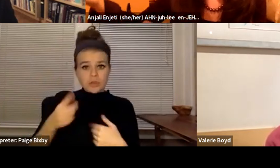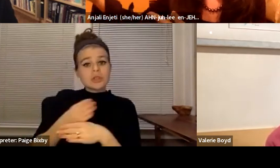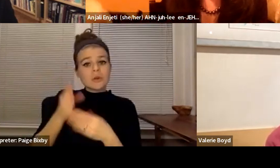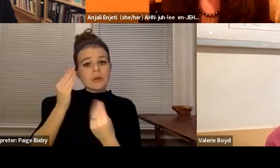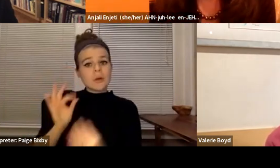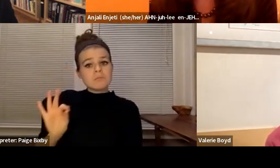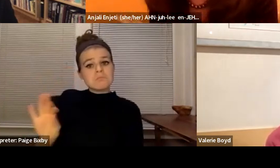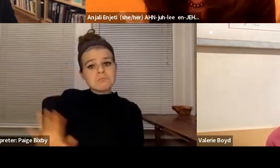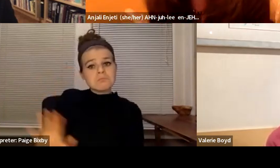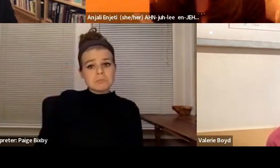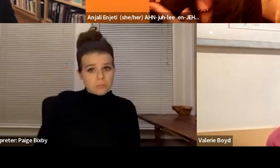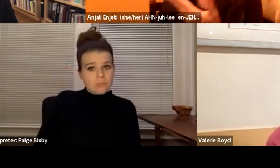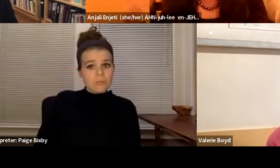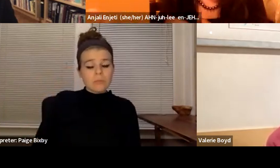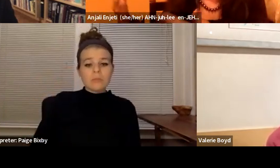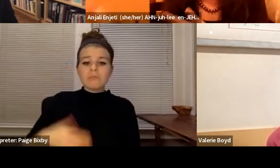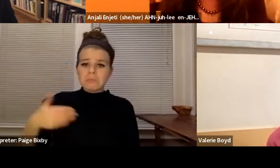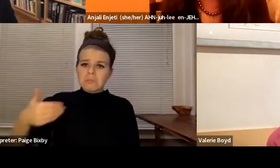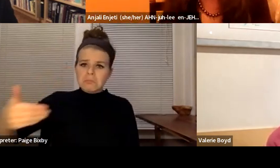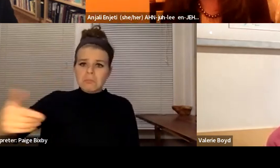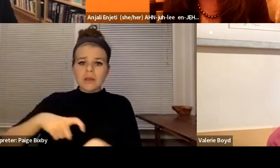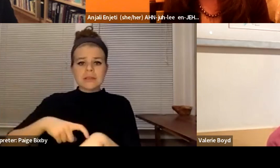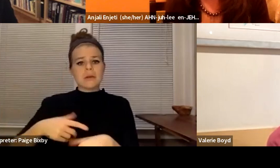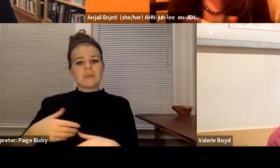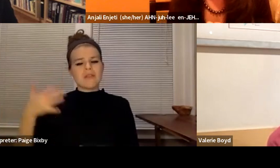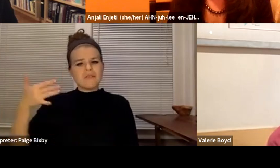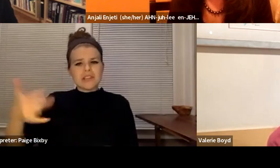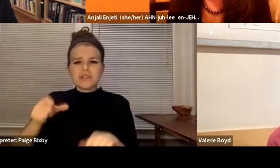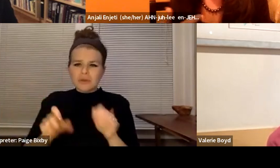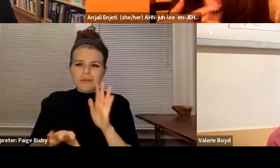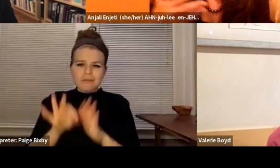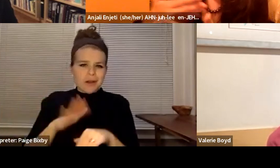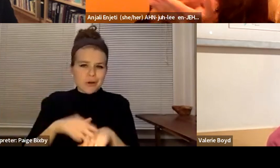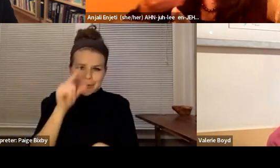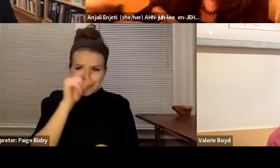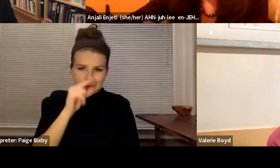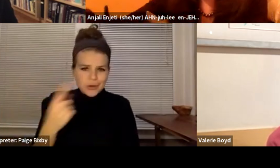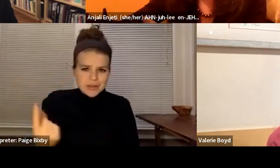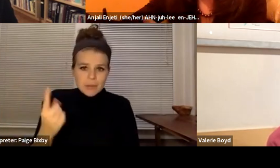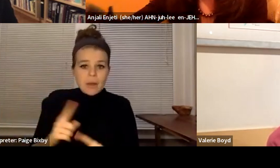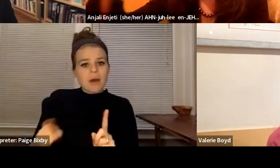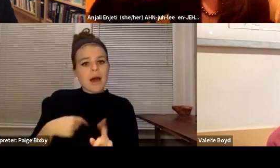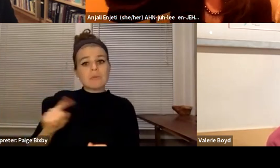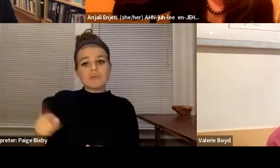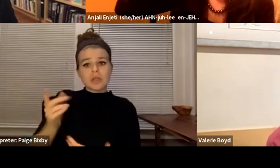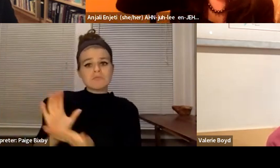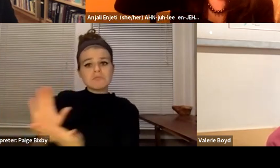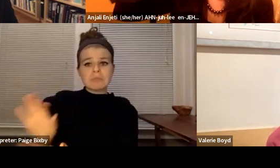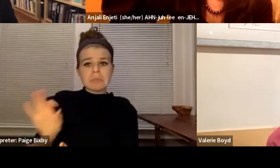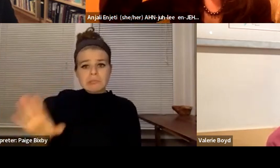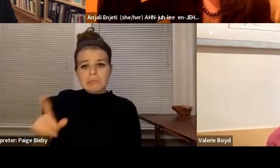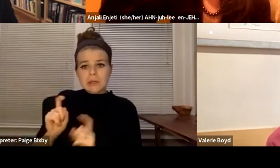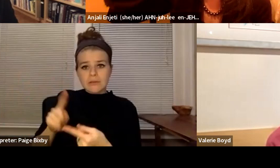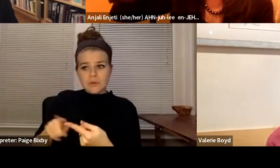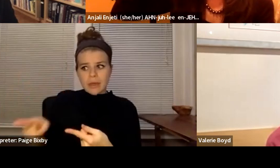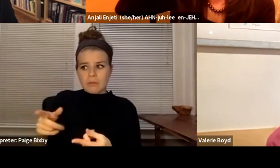information that over time one could probably eventually find over Google, but I'm just delivering it to them what